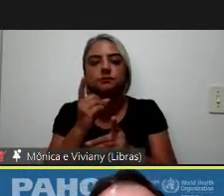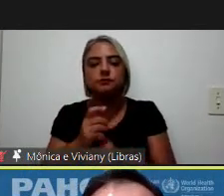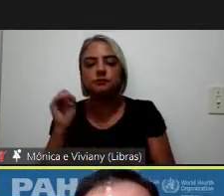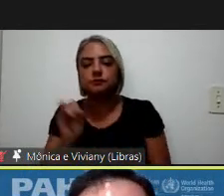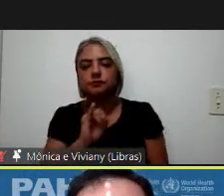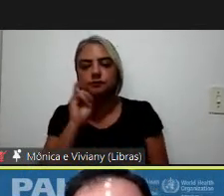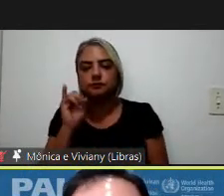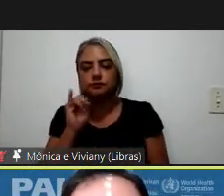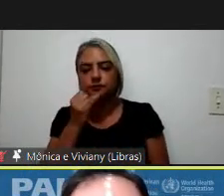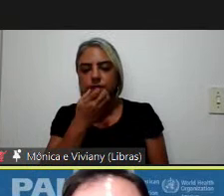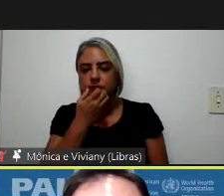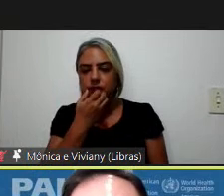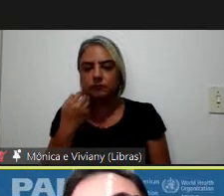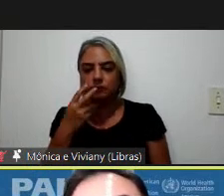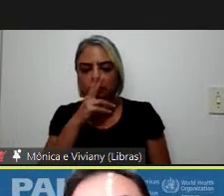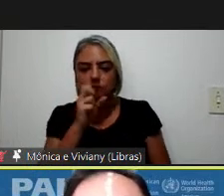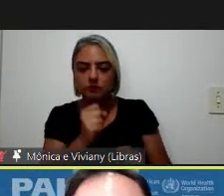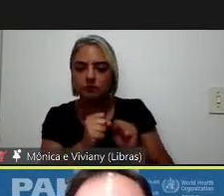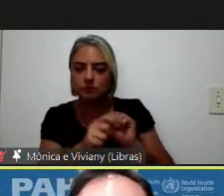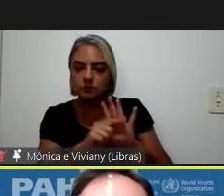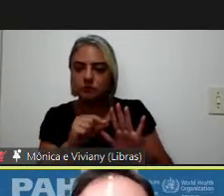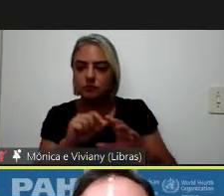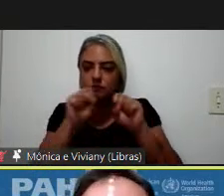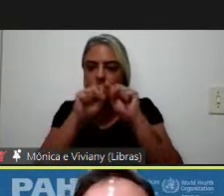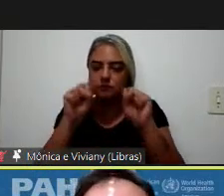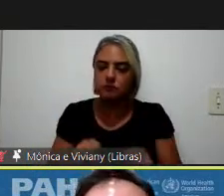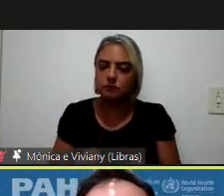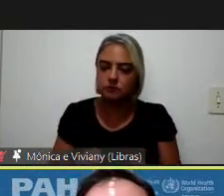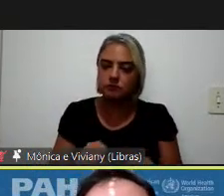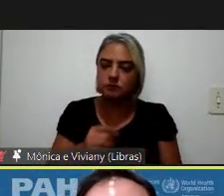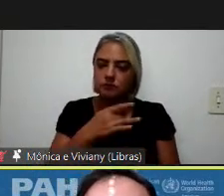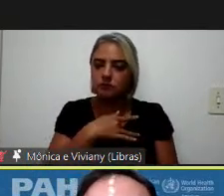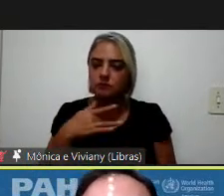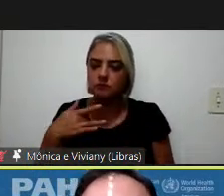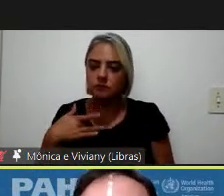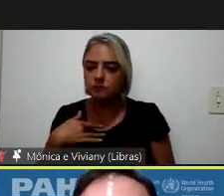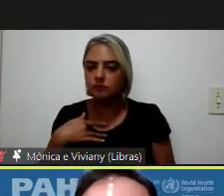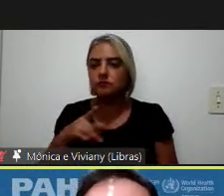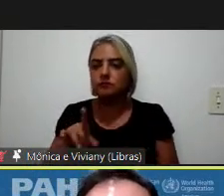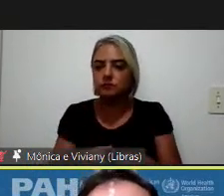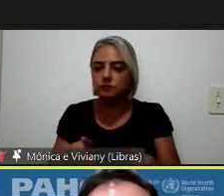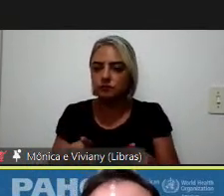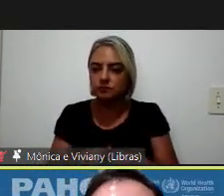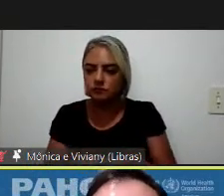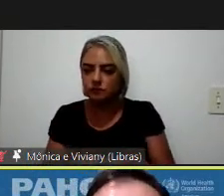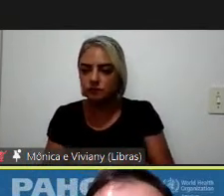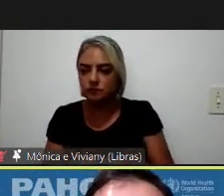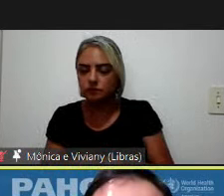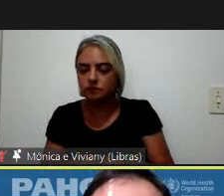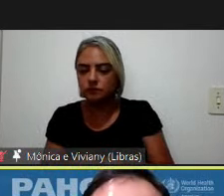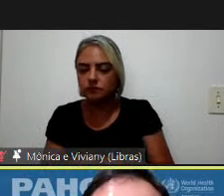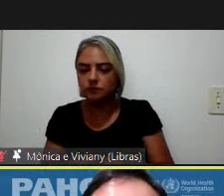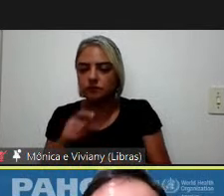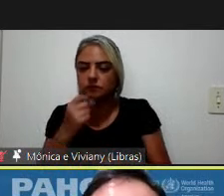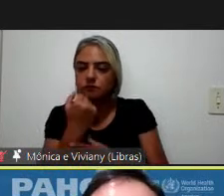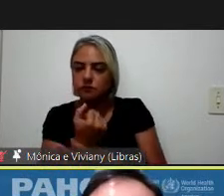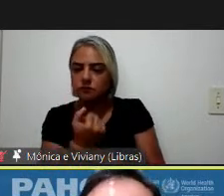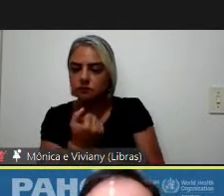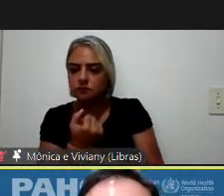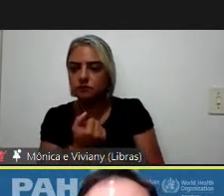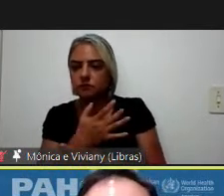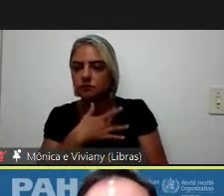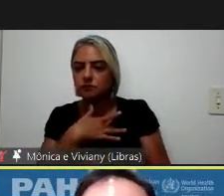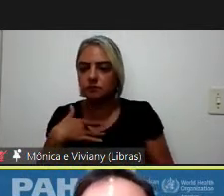the WHO. We already identified the importance to strengthen systems, health systems overall,